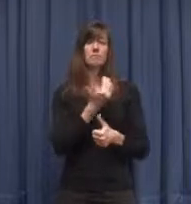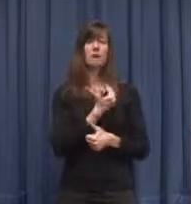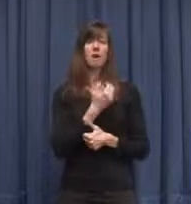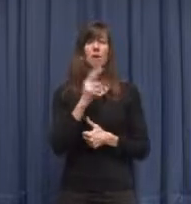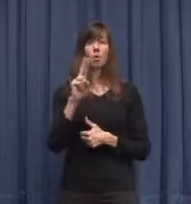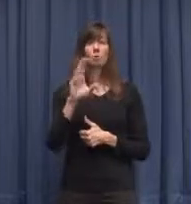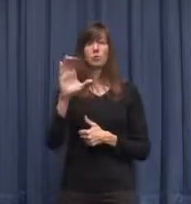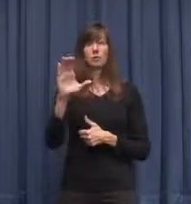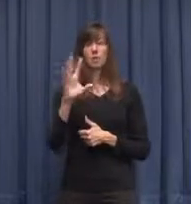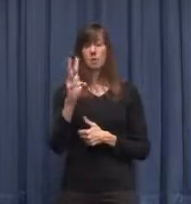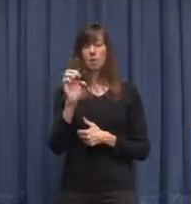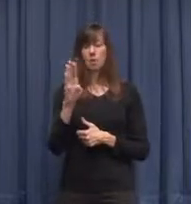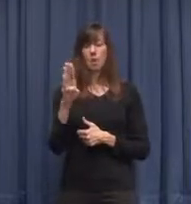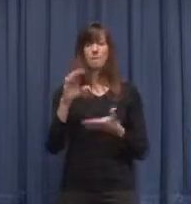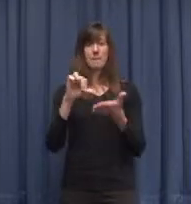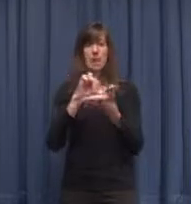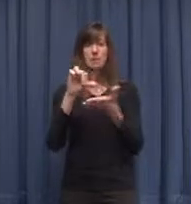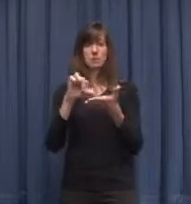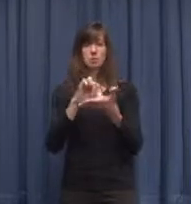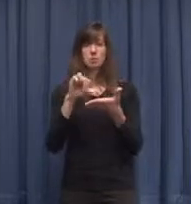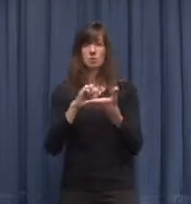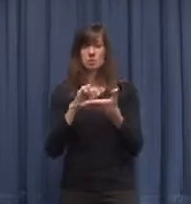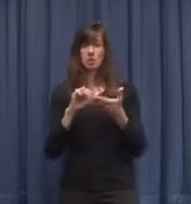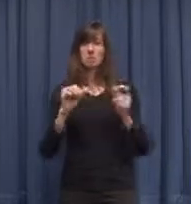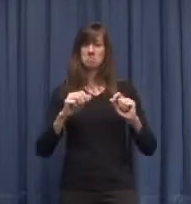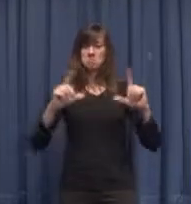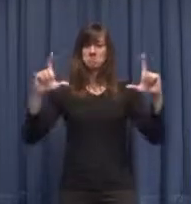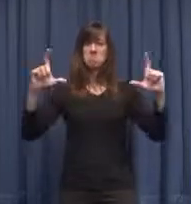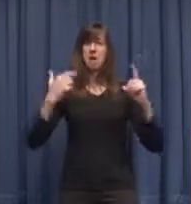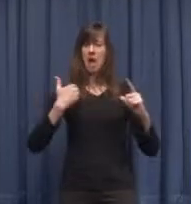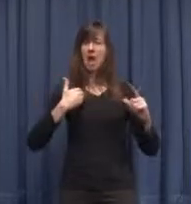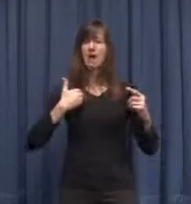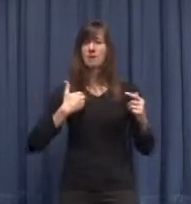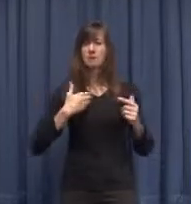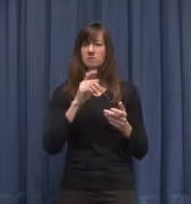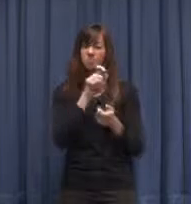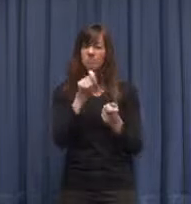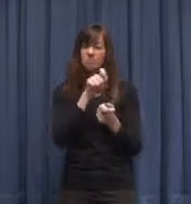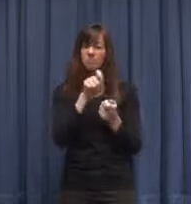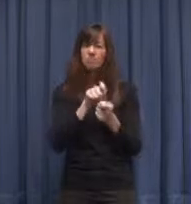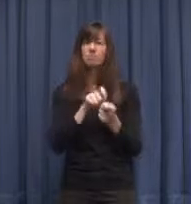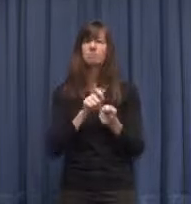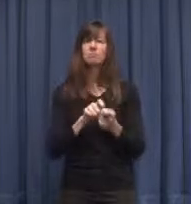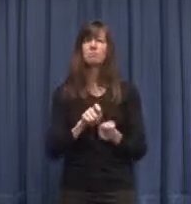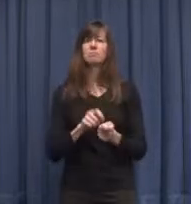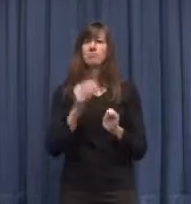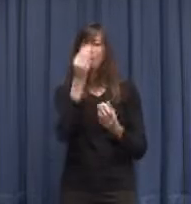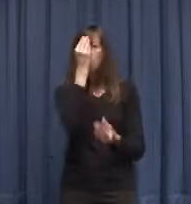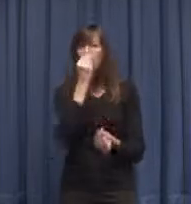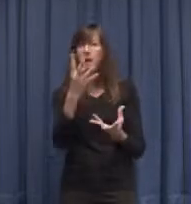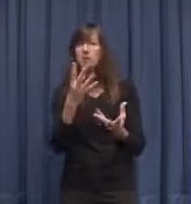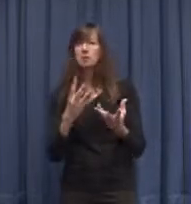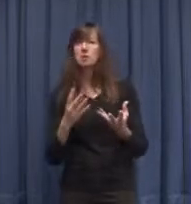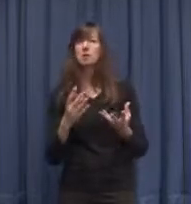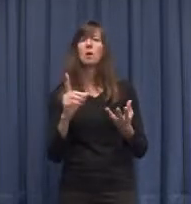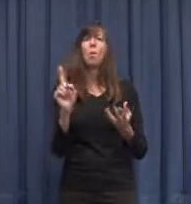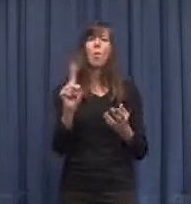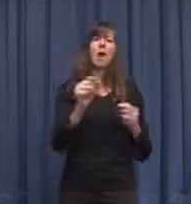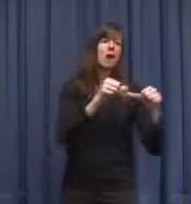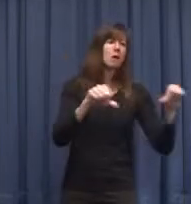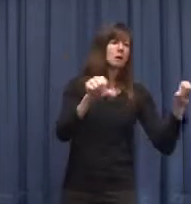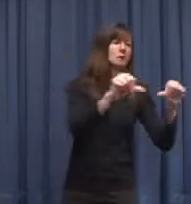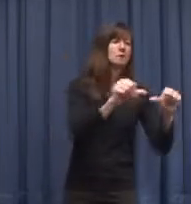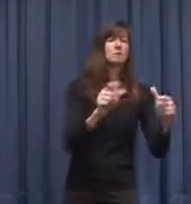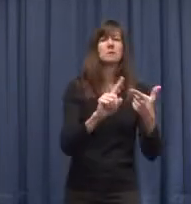County COVID-19 website, has the detailed information about our various testing sites, what their hours are and what their